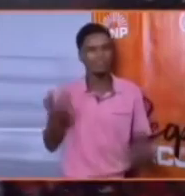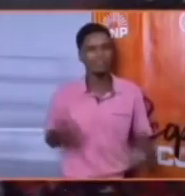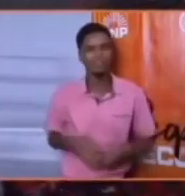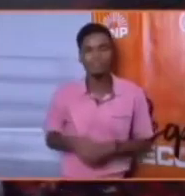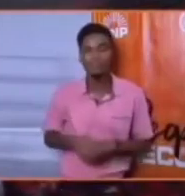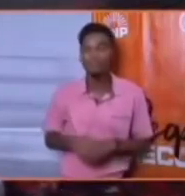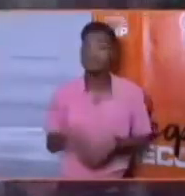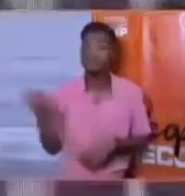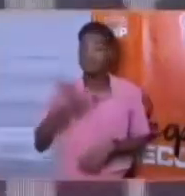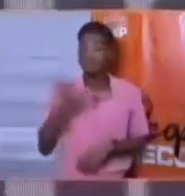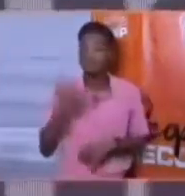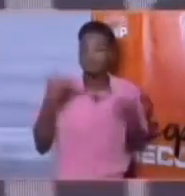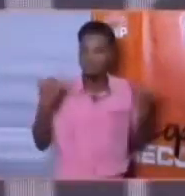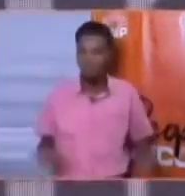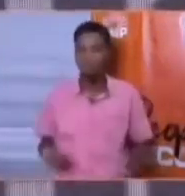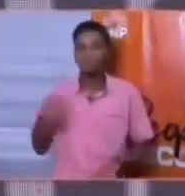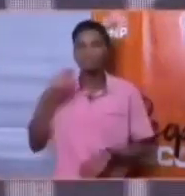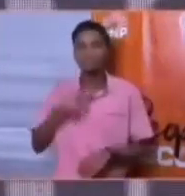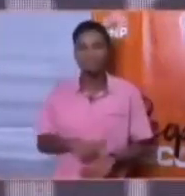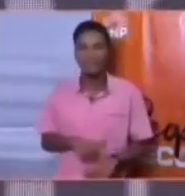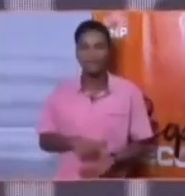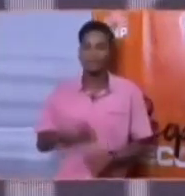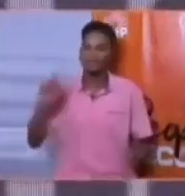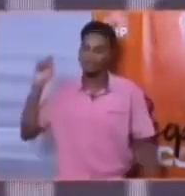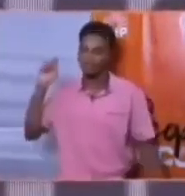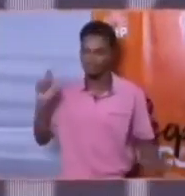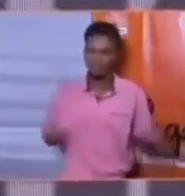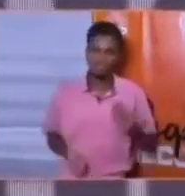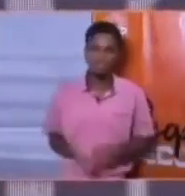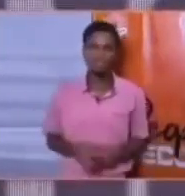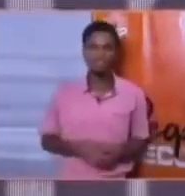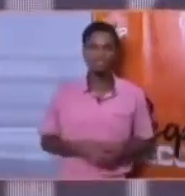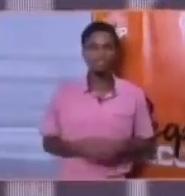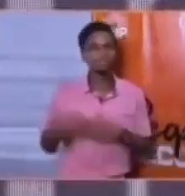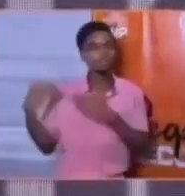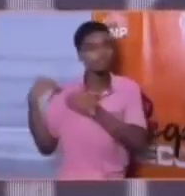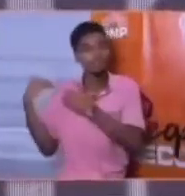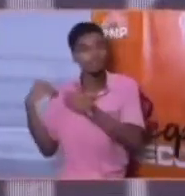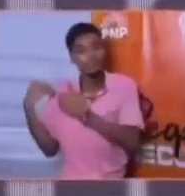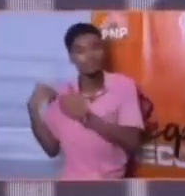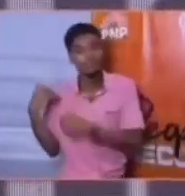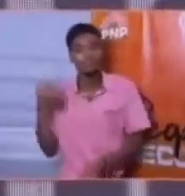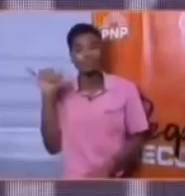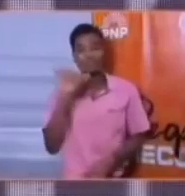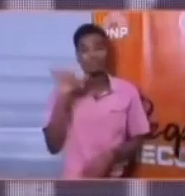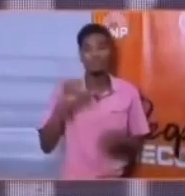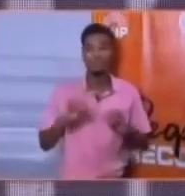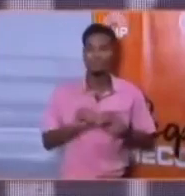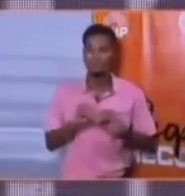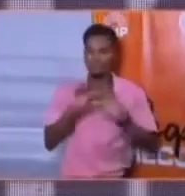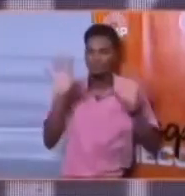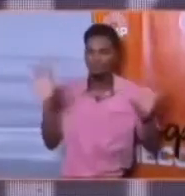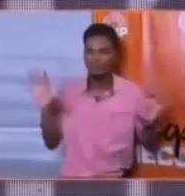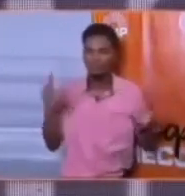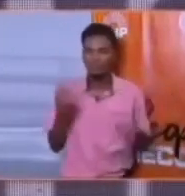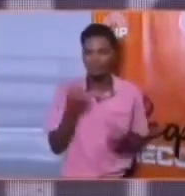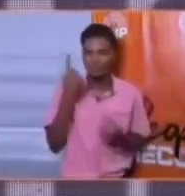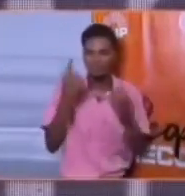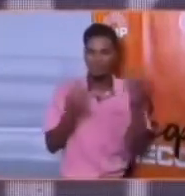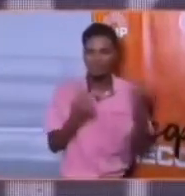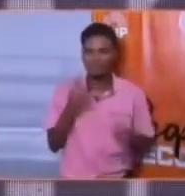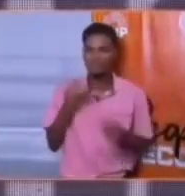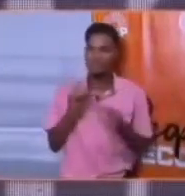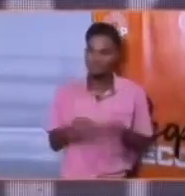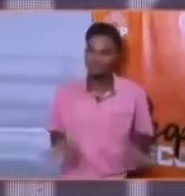Comrades, it is time to change these things. Accountability and transparency matter, and